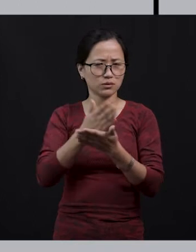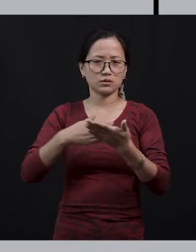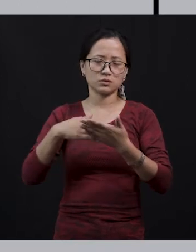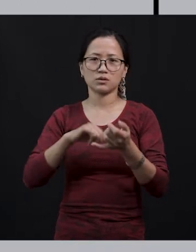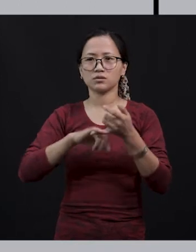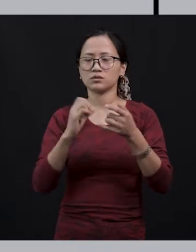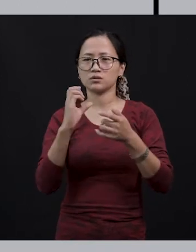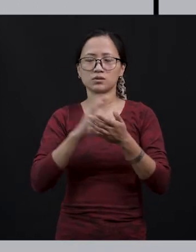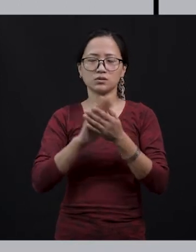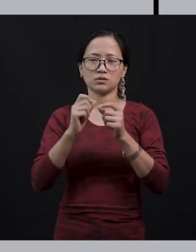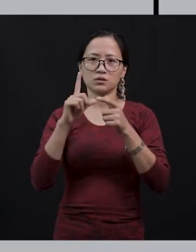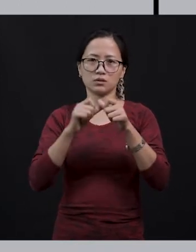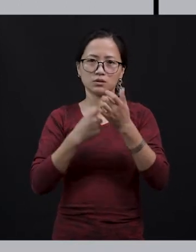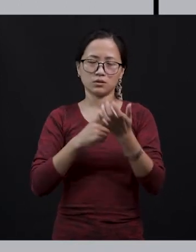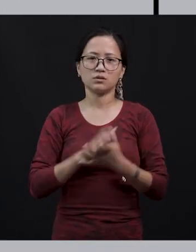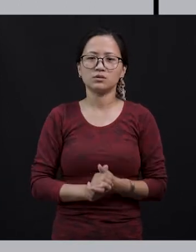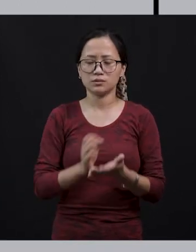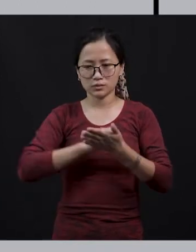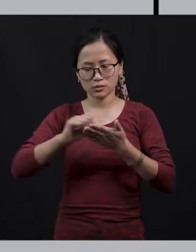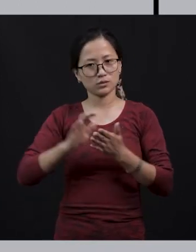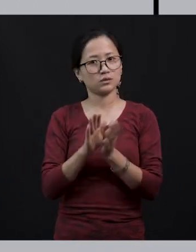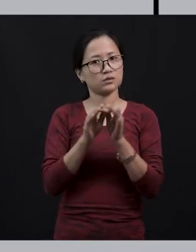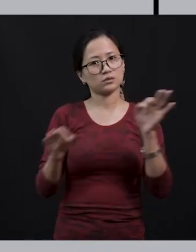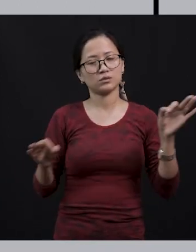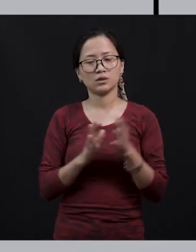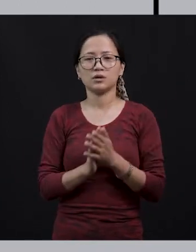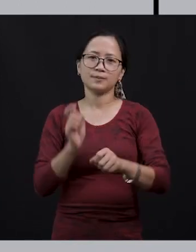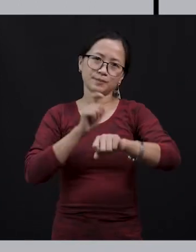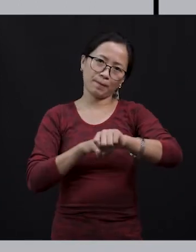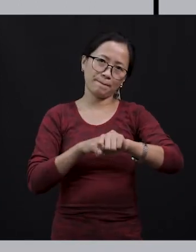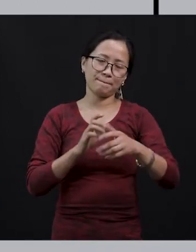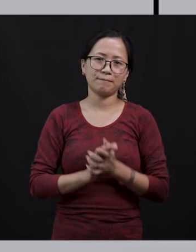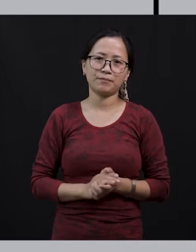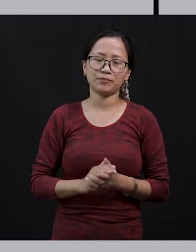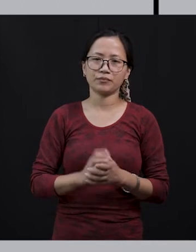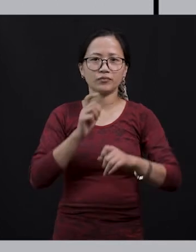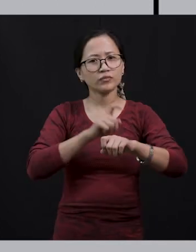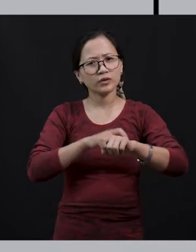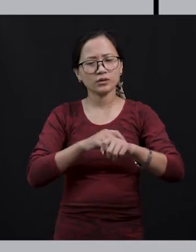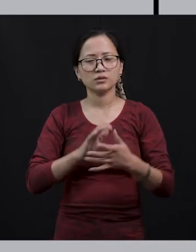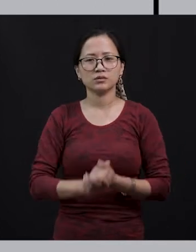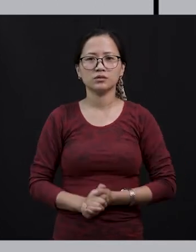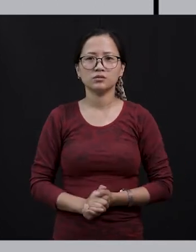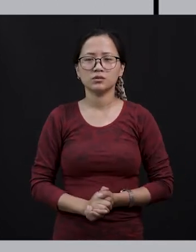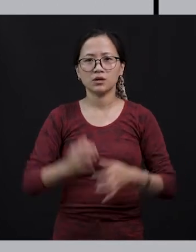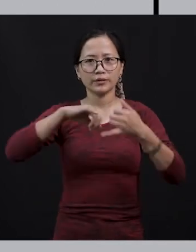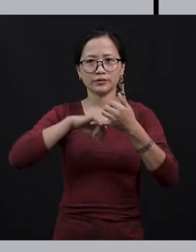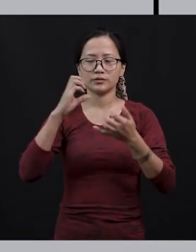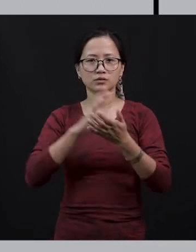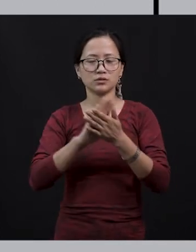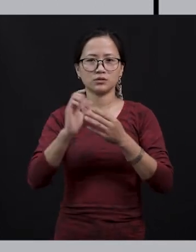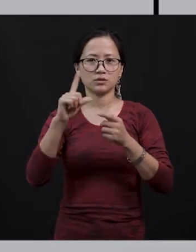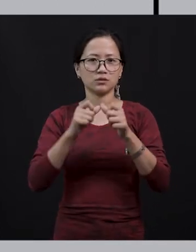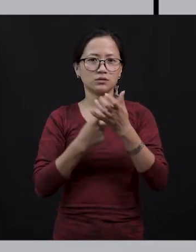to write something about him, to write the story about his period. And there were times that scholars who came from